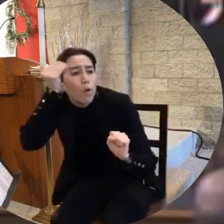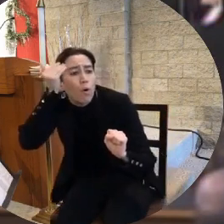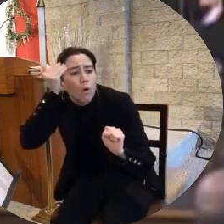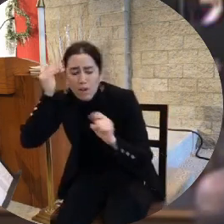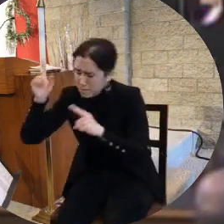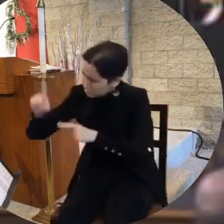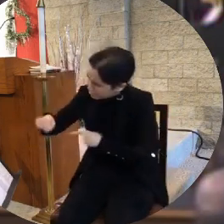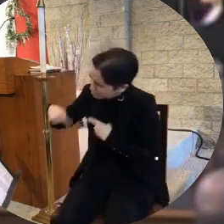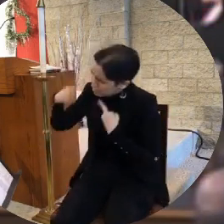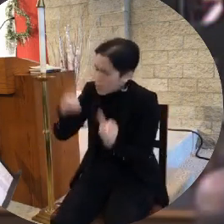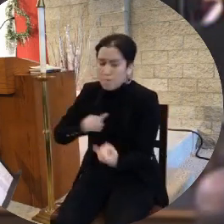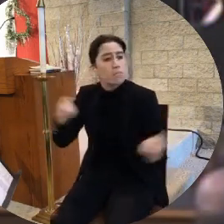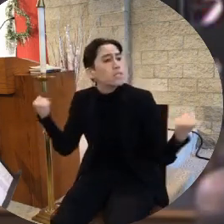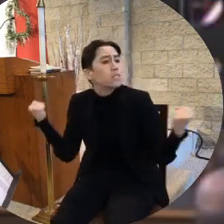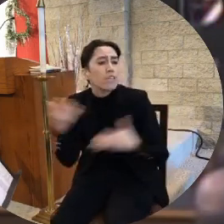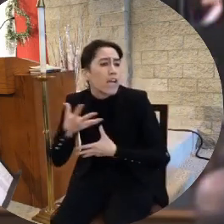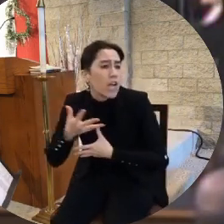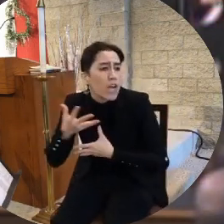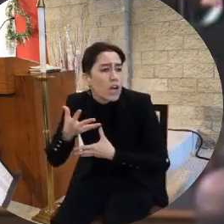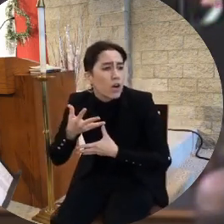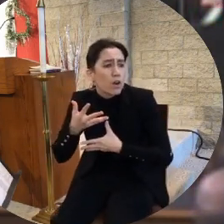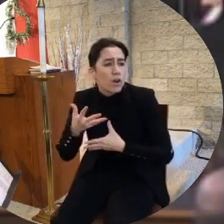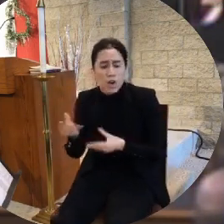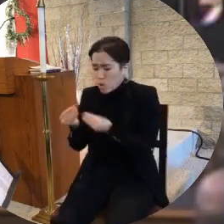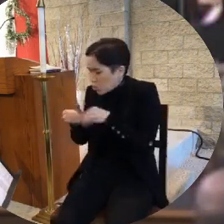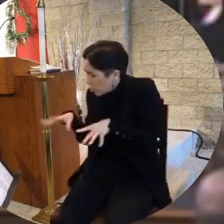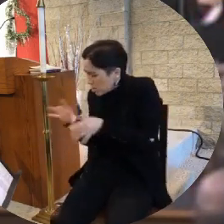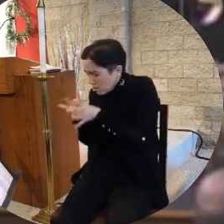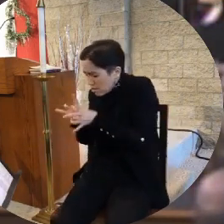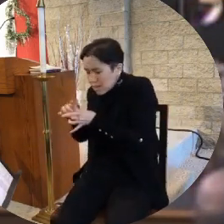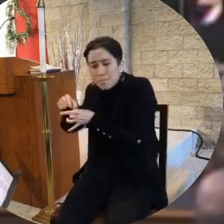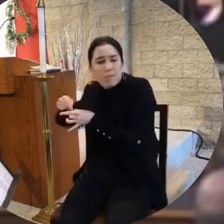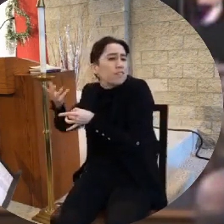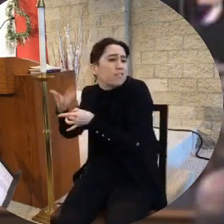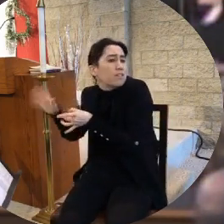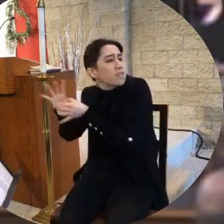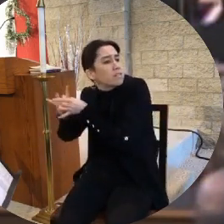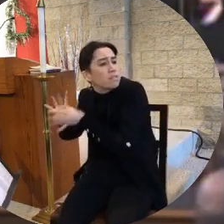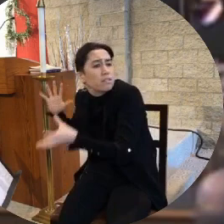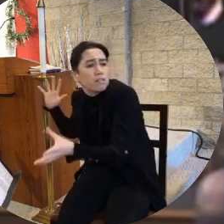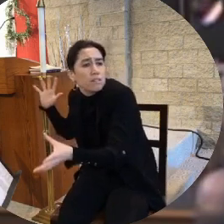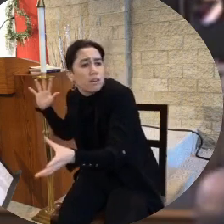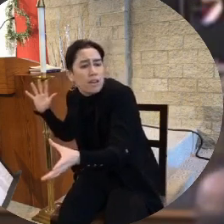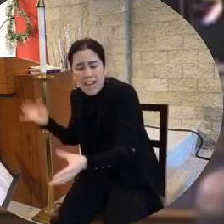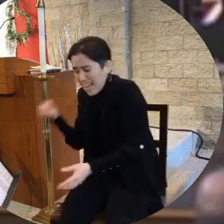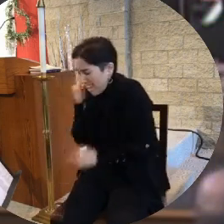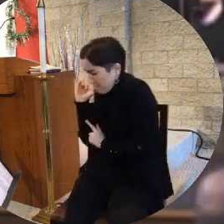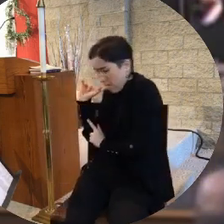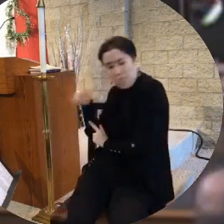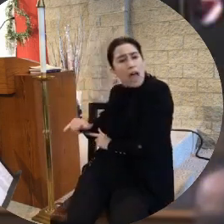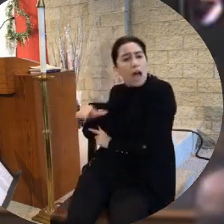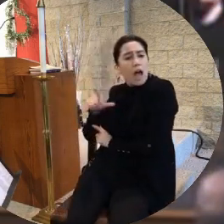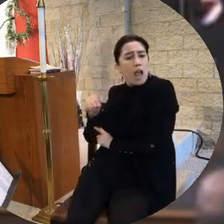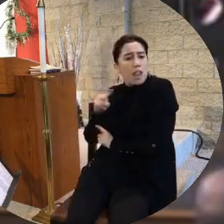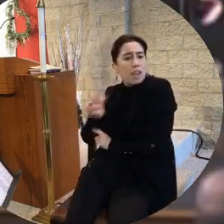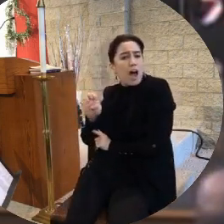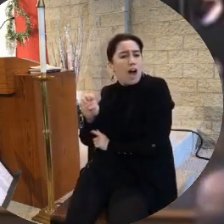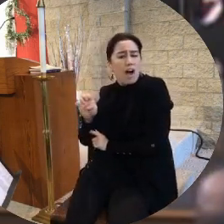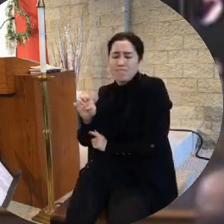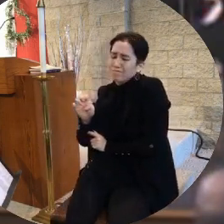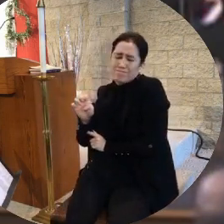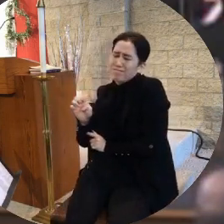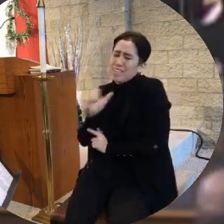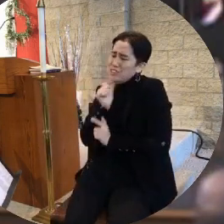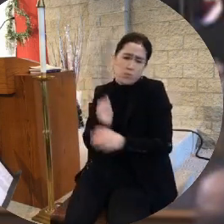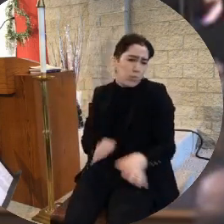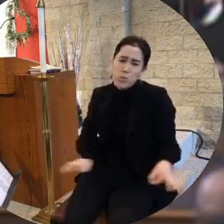Too long I've been afraid of losing love, I guess I've lost. Well, if that's love, it comes at